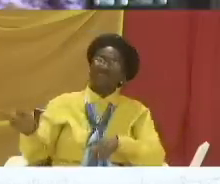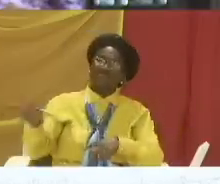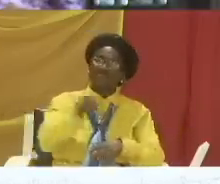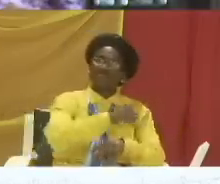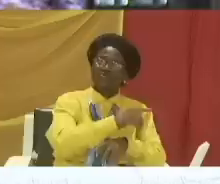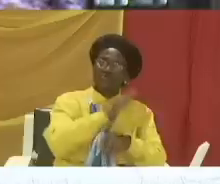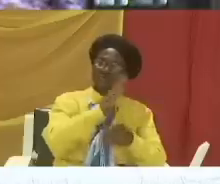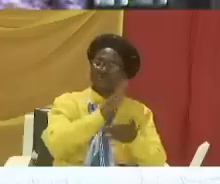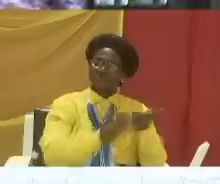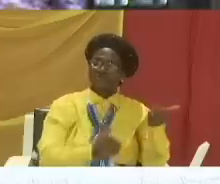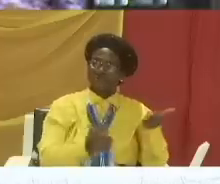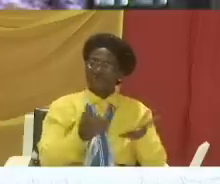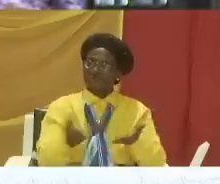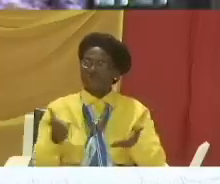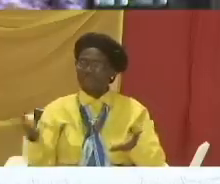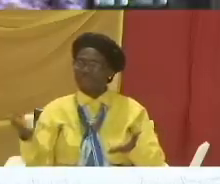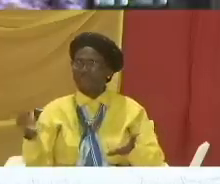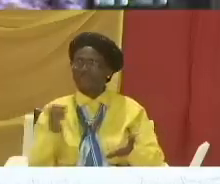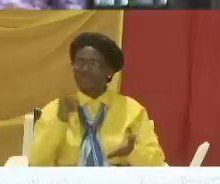something is wrong between you and God.